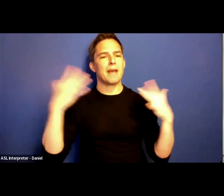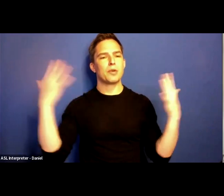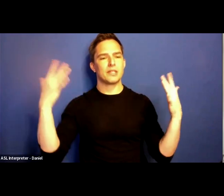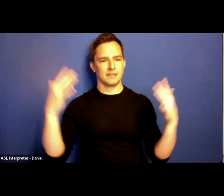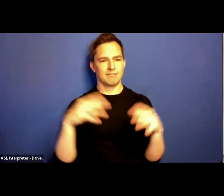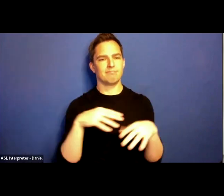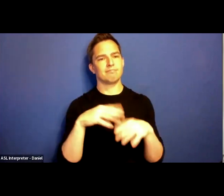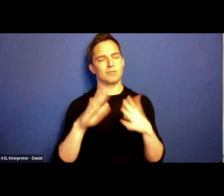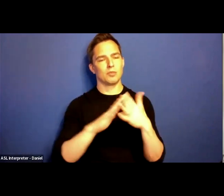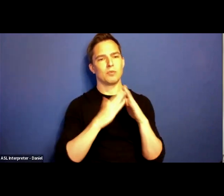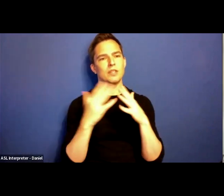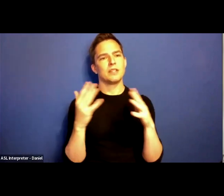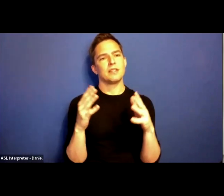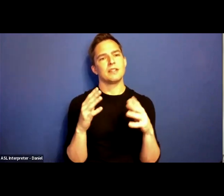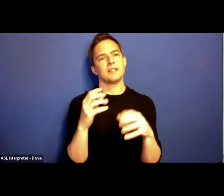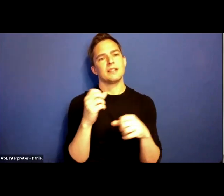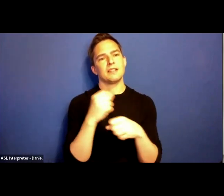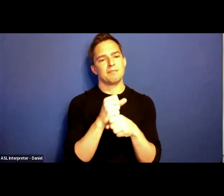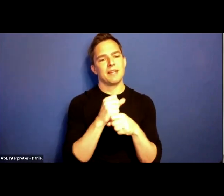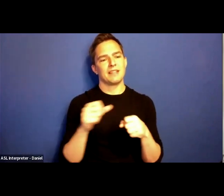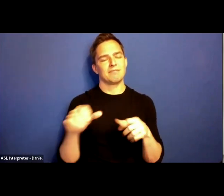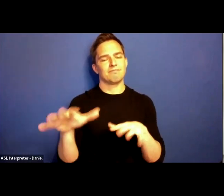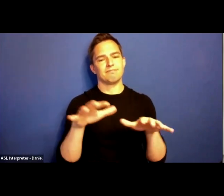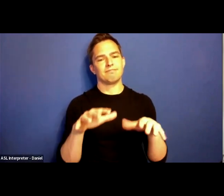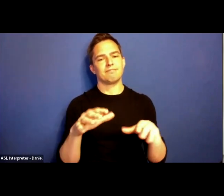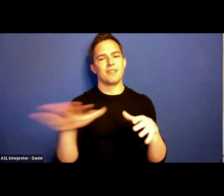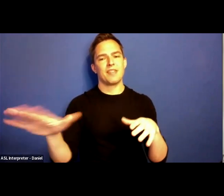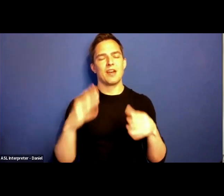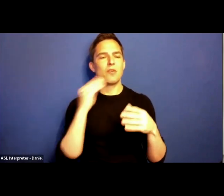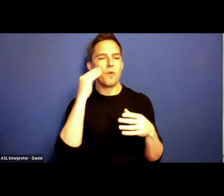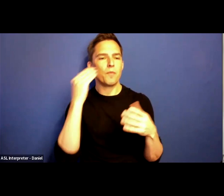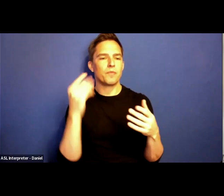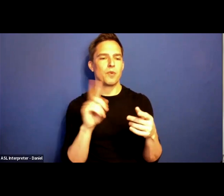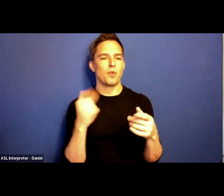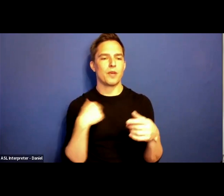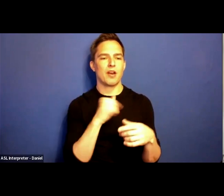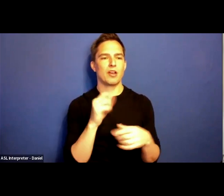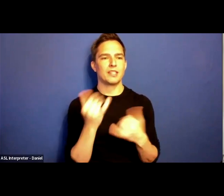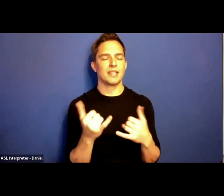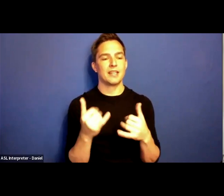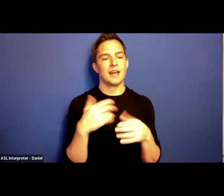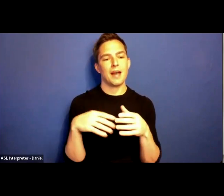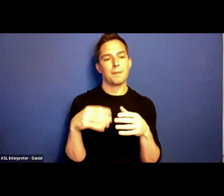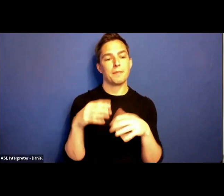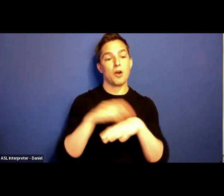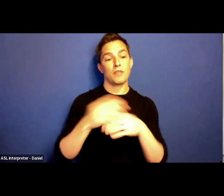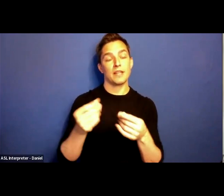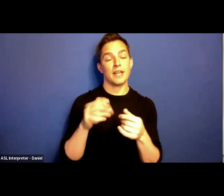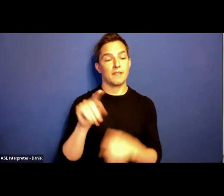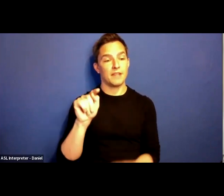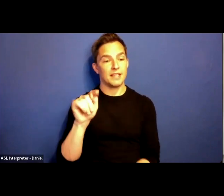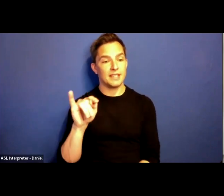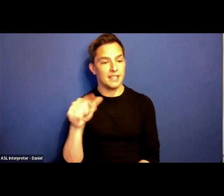their home on the region we occupy today. Myself, I'm joining from the land of the Timacuans. We would like